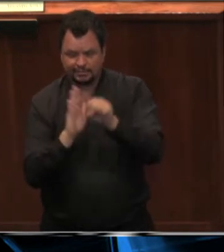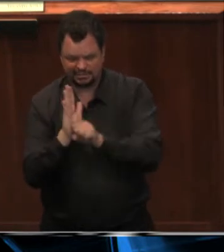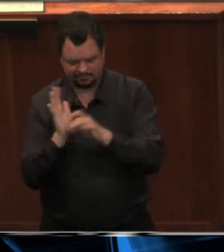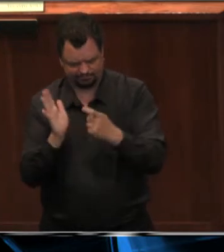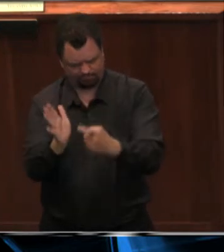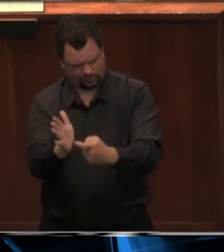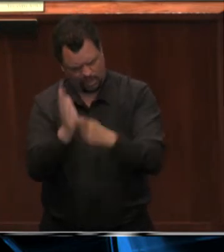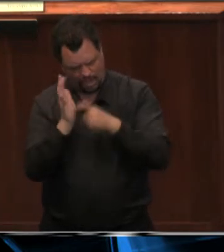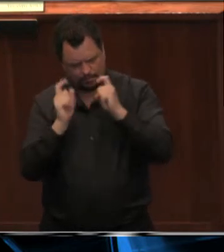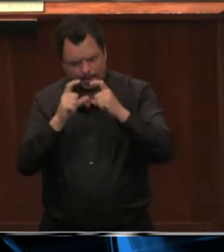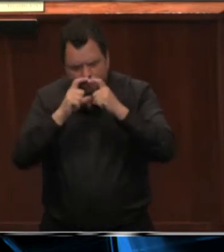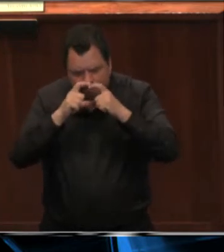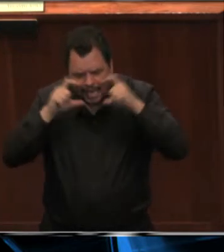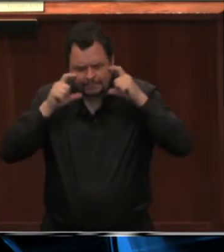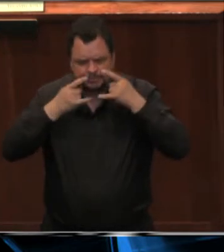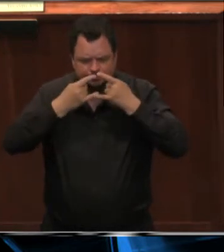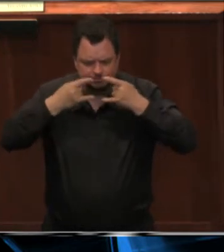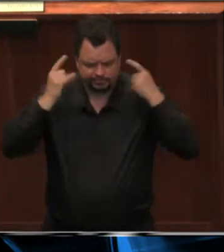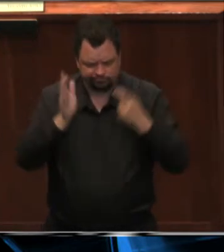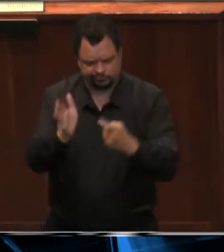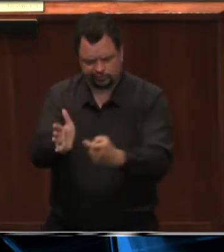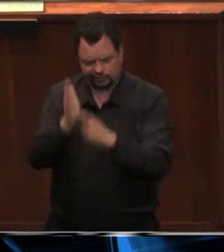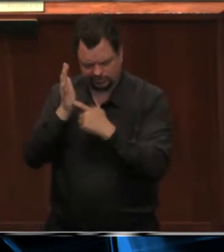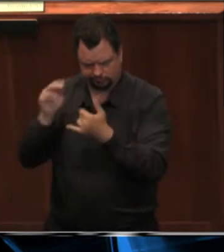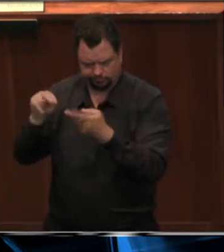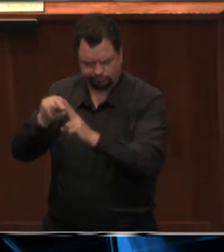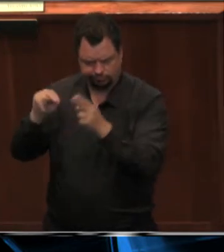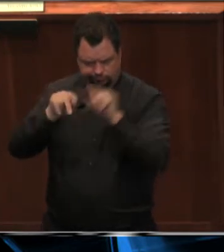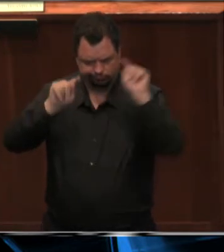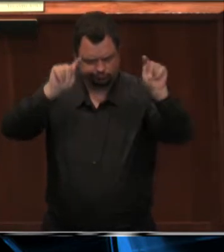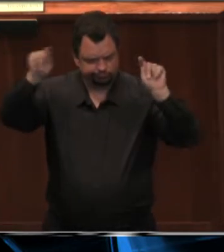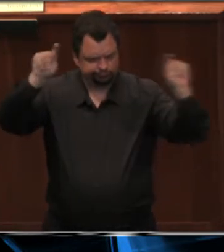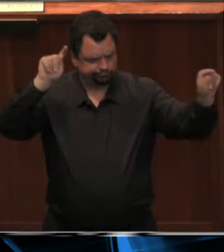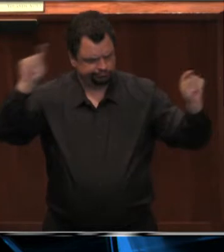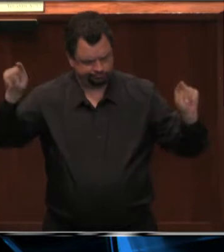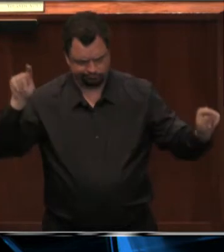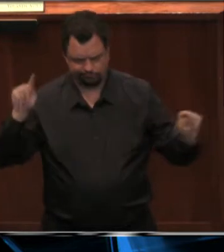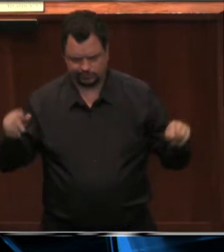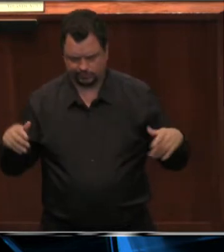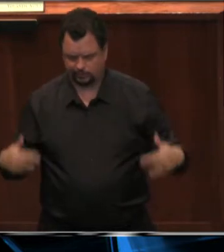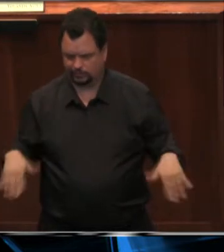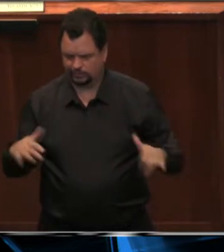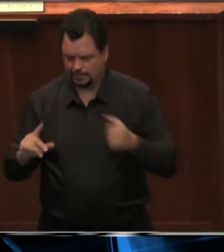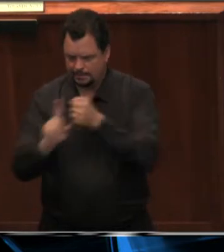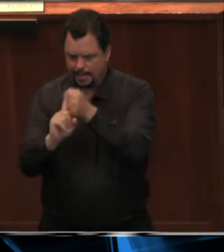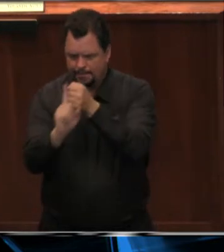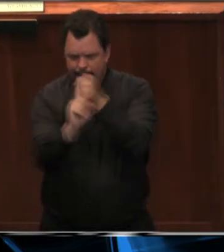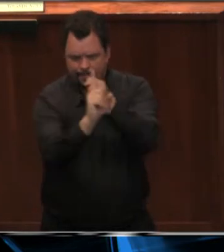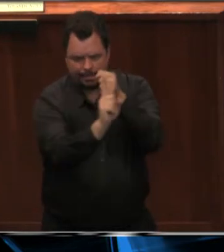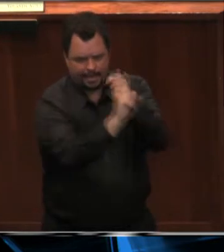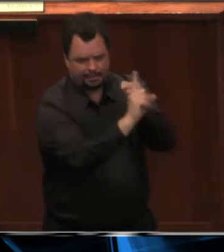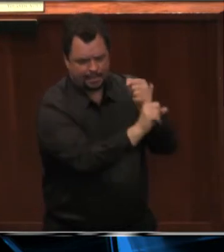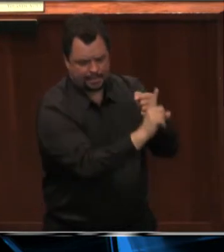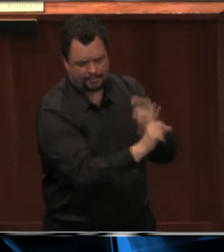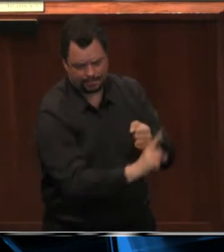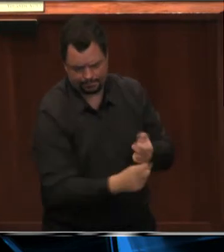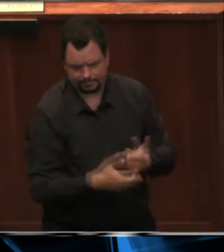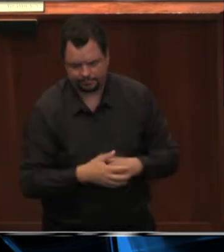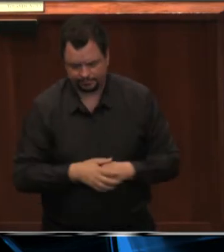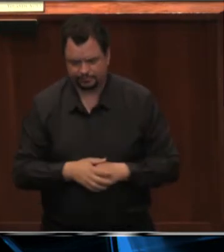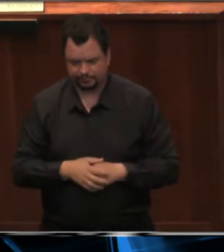mandates. That also impacts, as we try to mitigate this disease increase across the